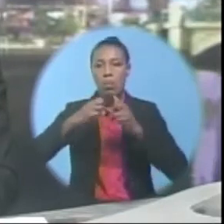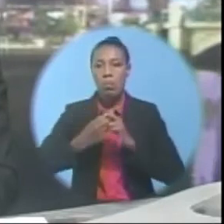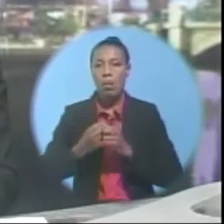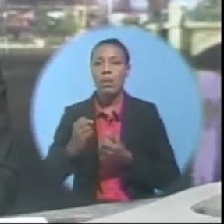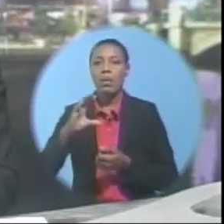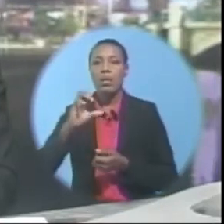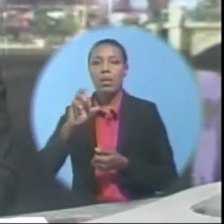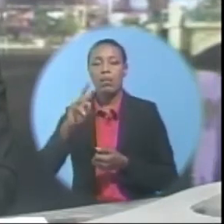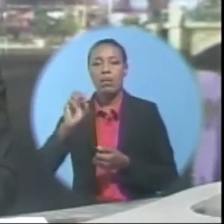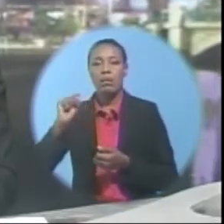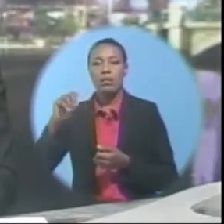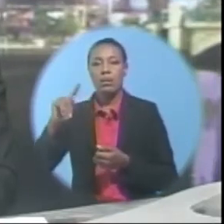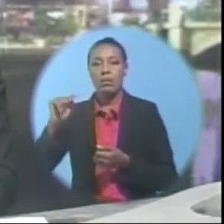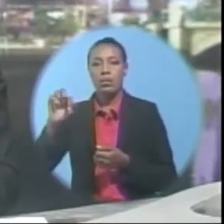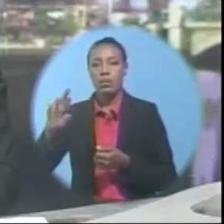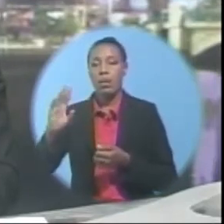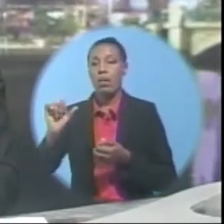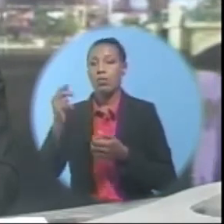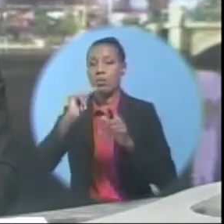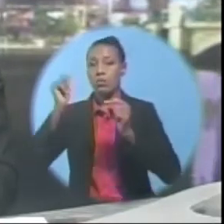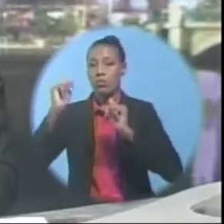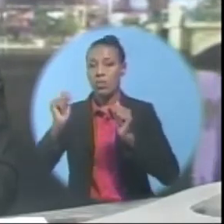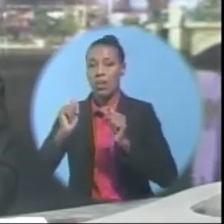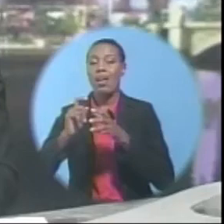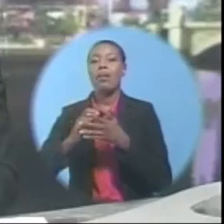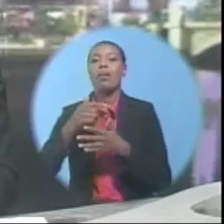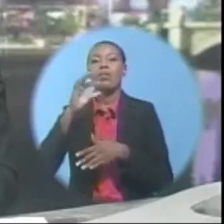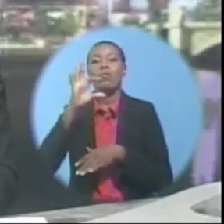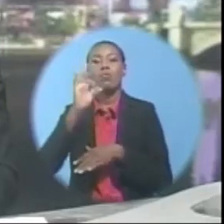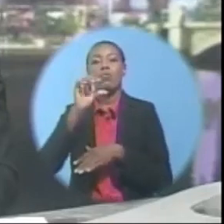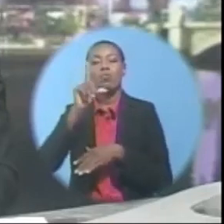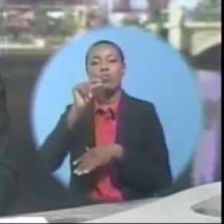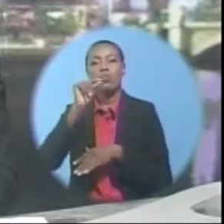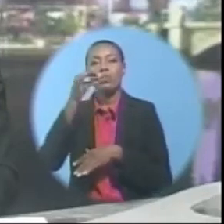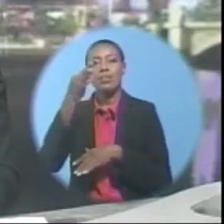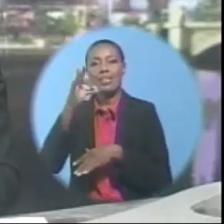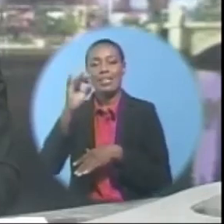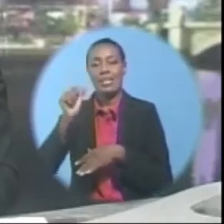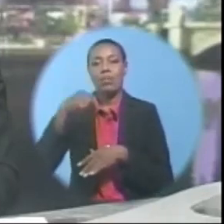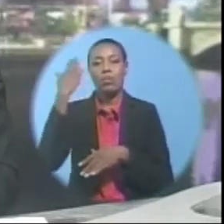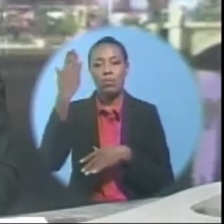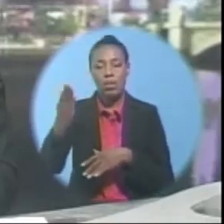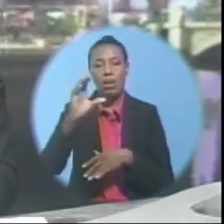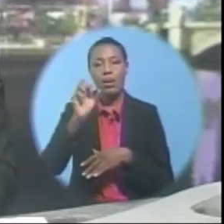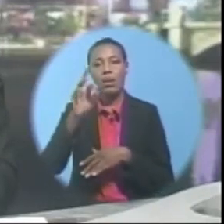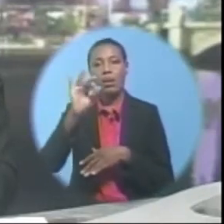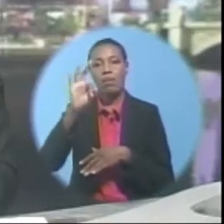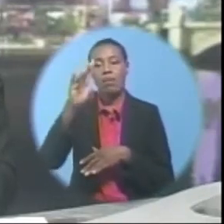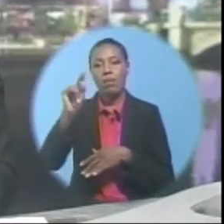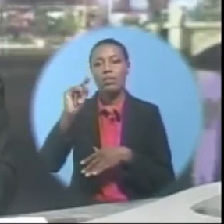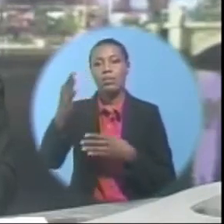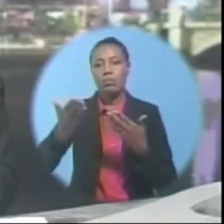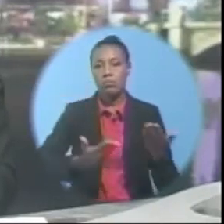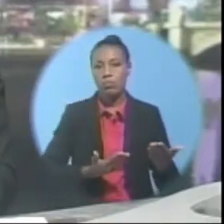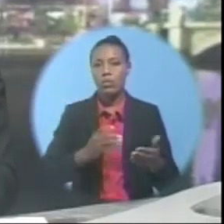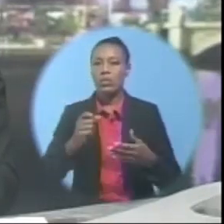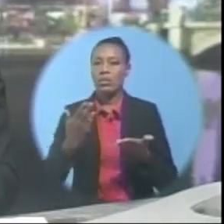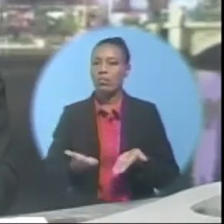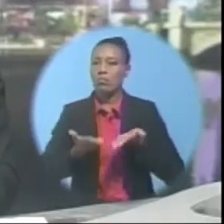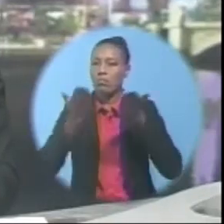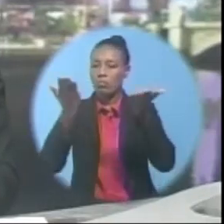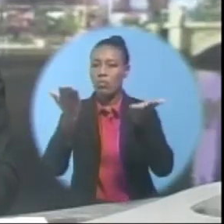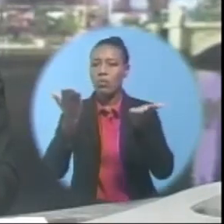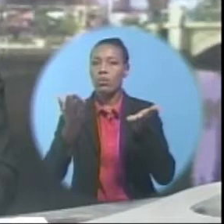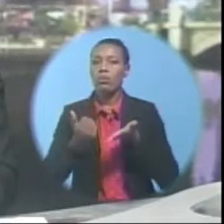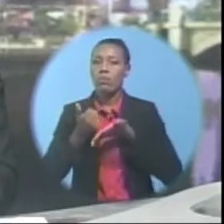Secretariat as well as Trinidad and Tobago, who will host the festival in 2019. She says one of the suggested solutions is